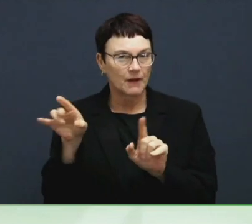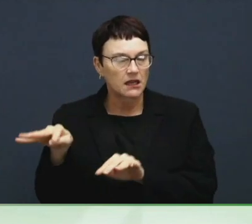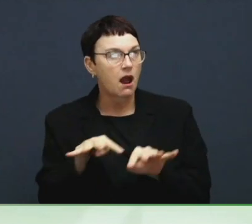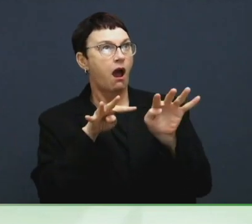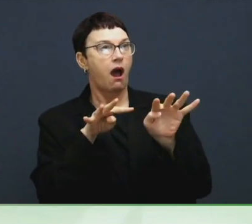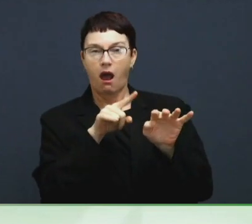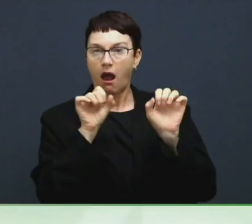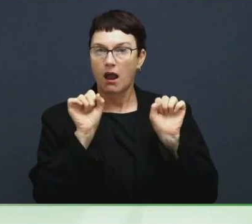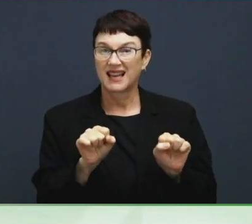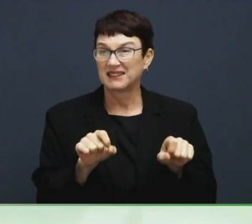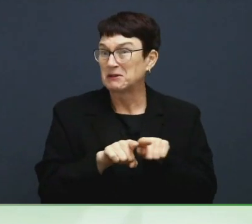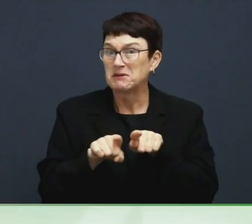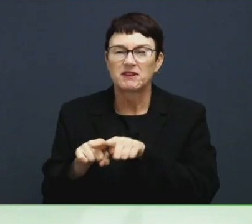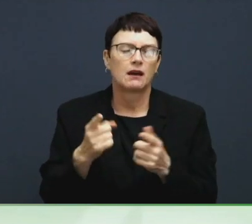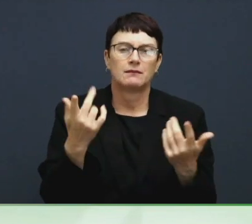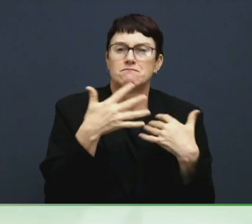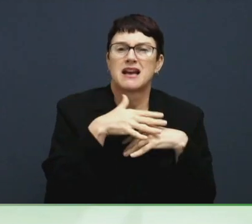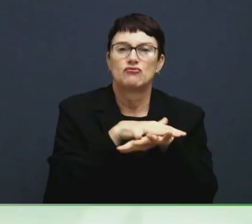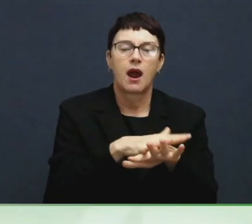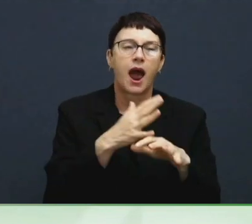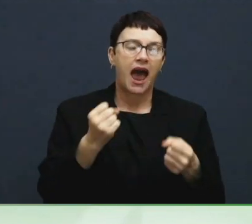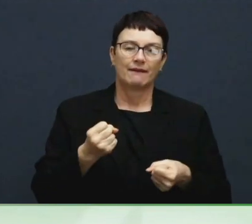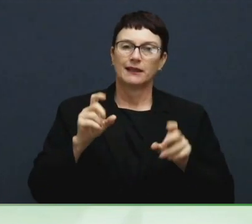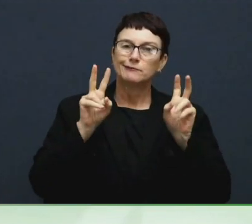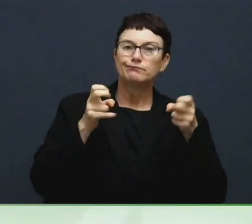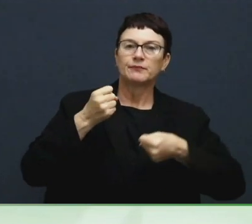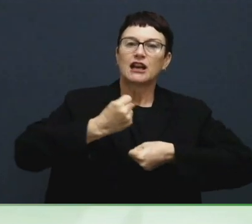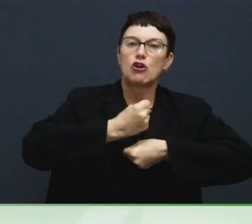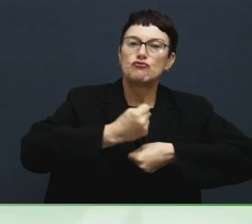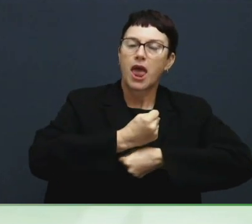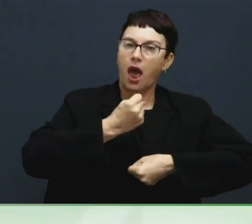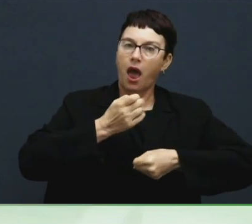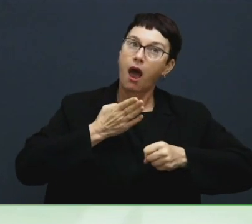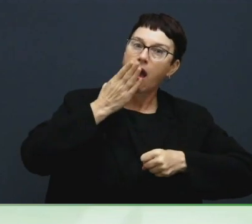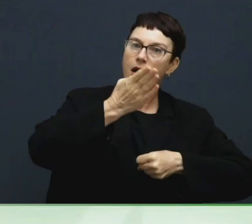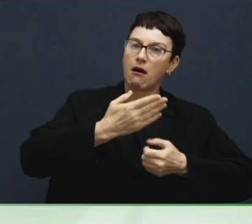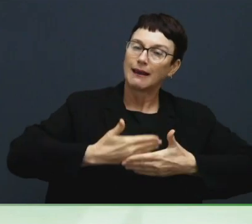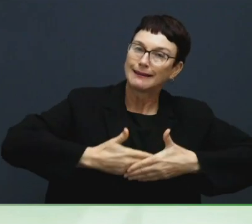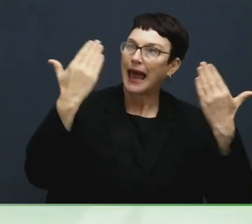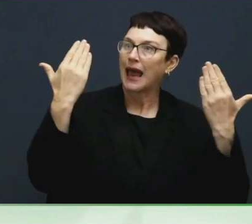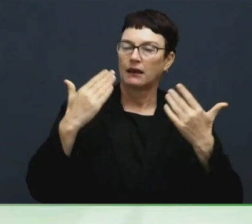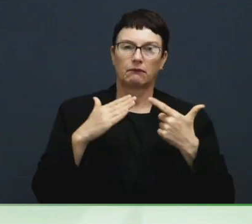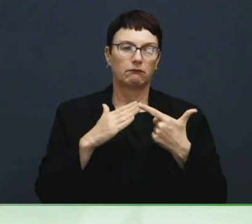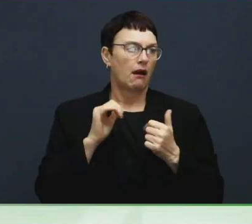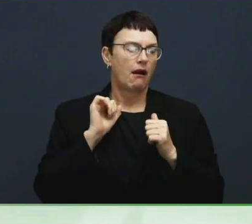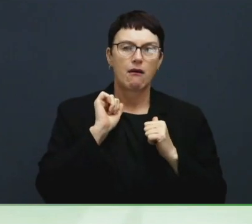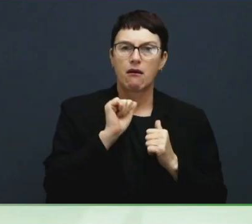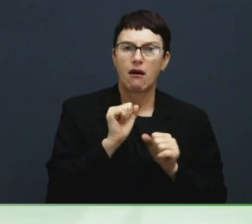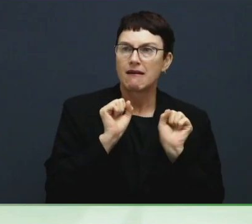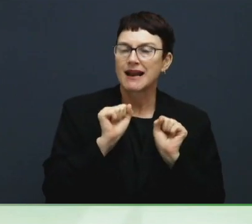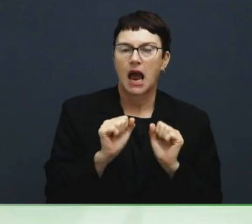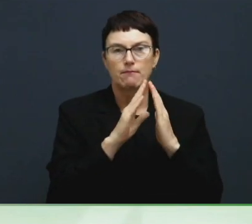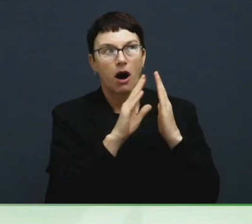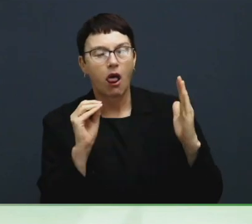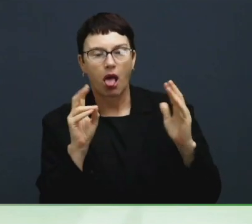role models, the career days, and really when we take our young deaf developers into schools and they hear about their process,